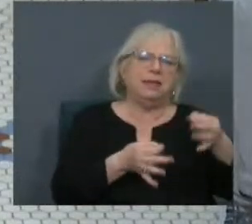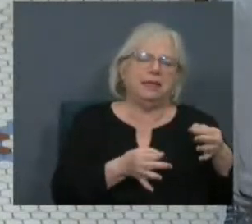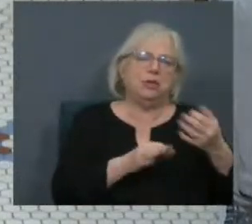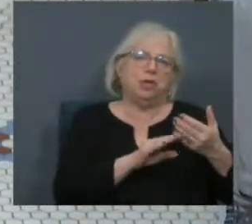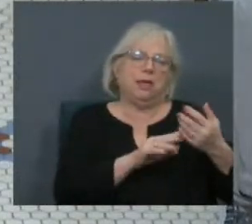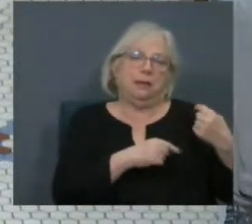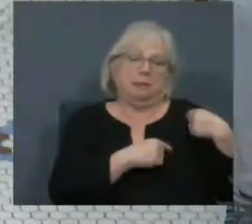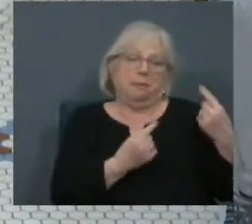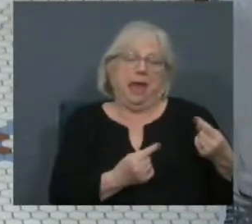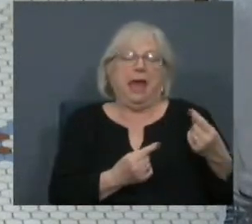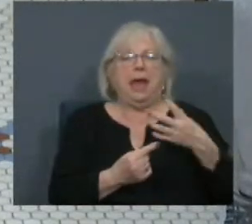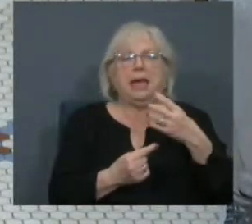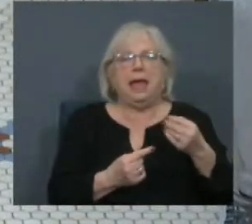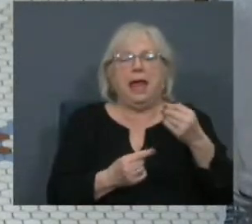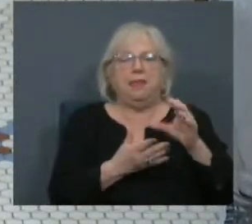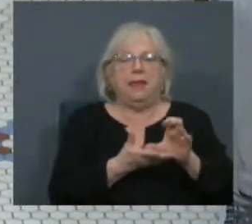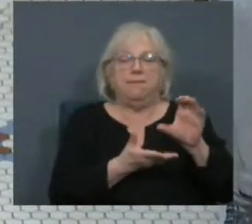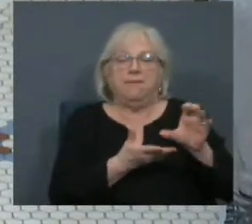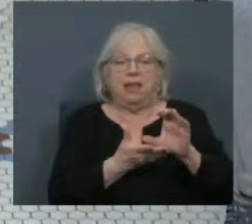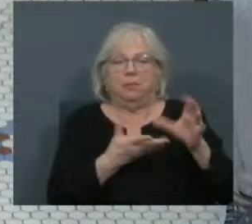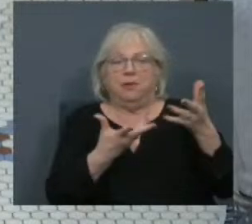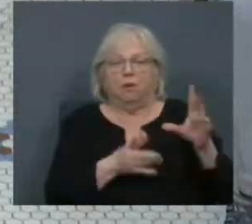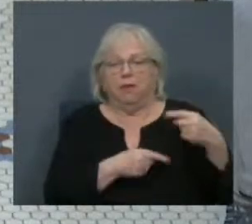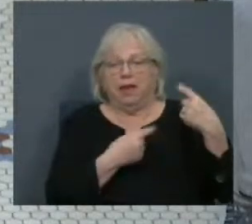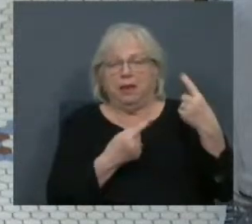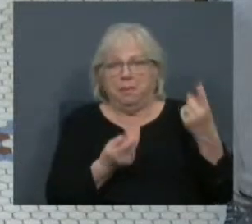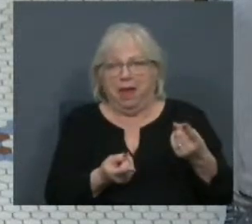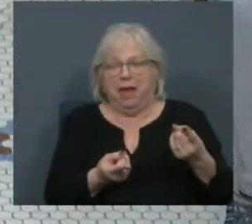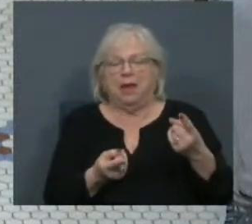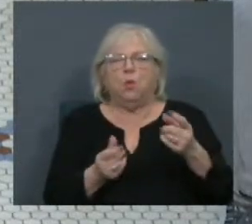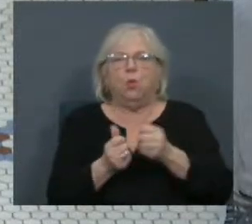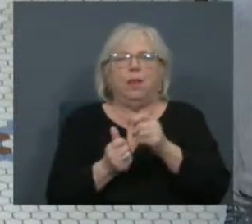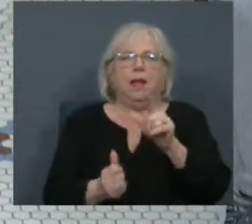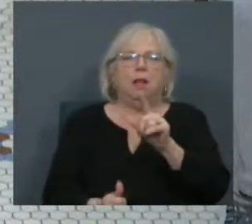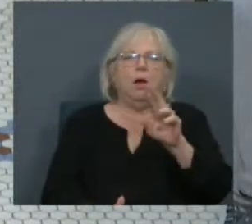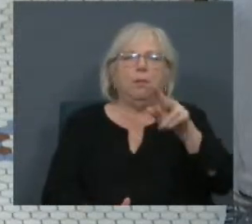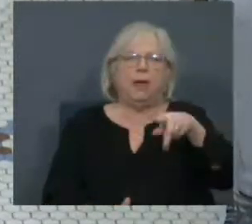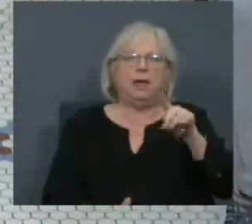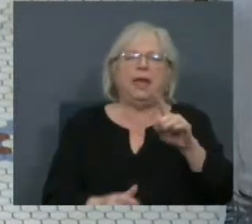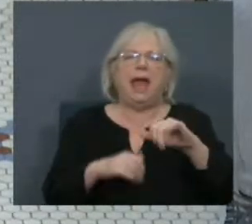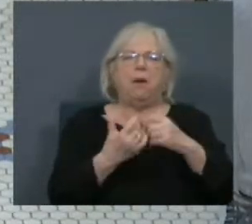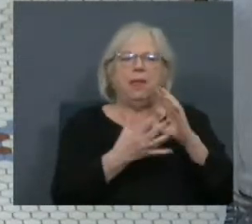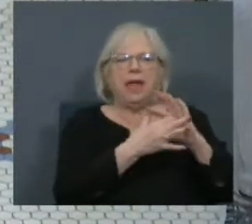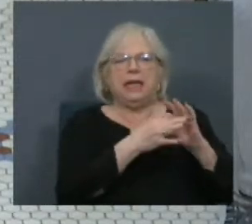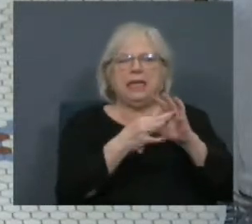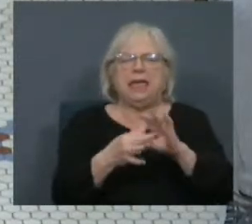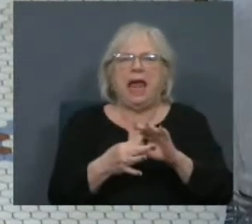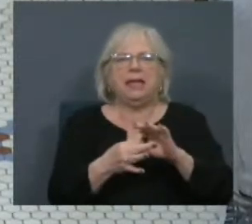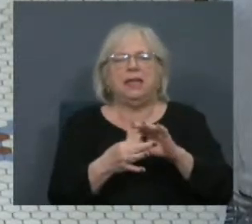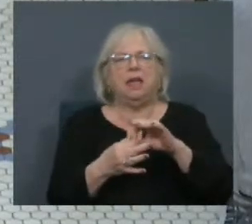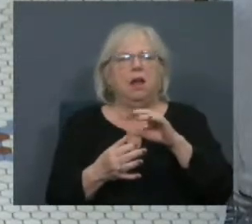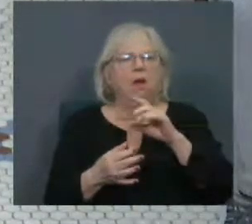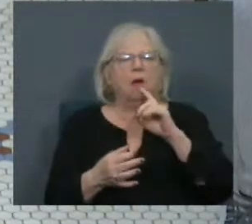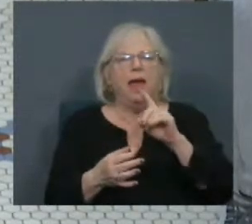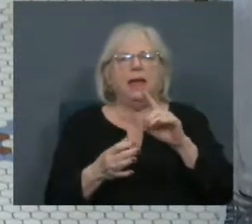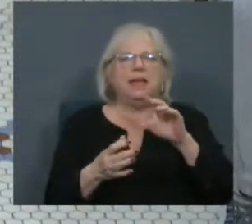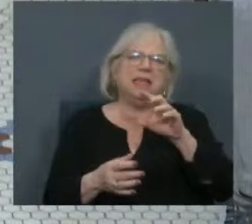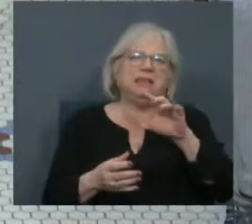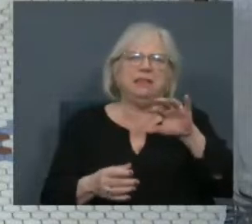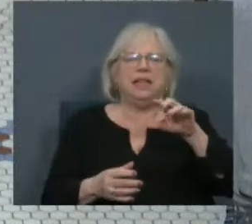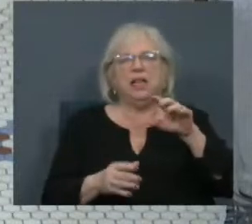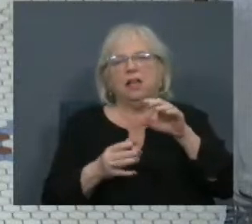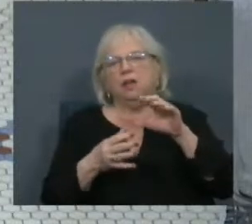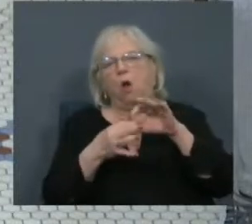been made with LRPD, how are those actually connected and causal, or at least semi-causal,